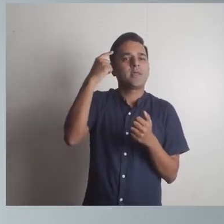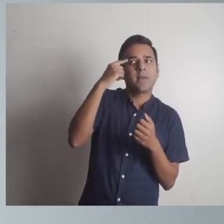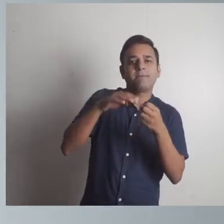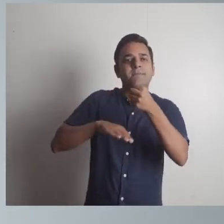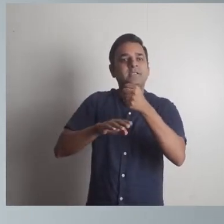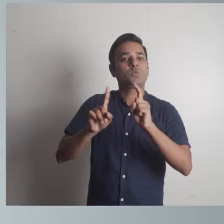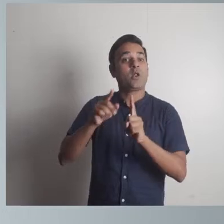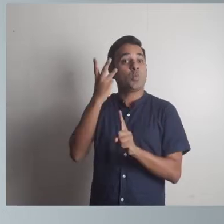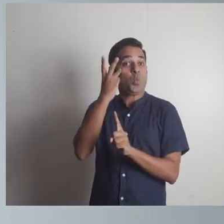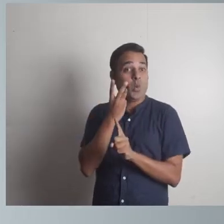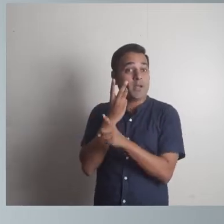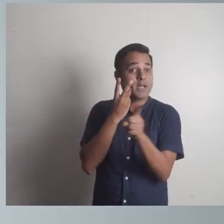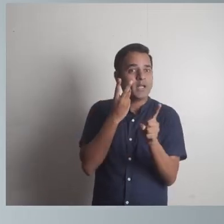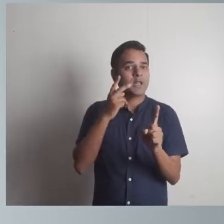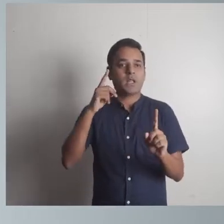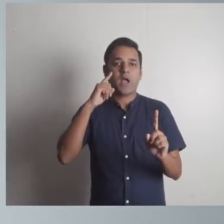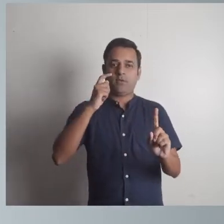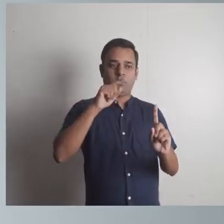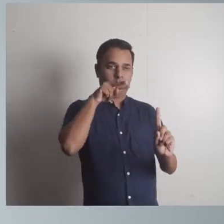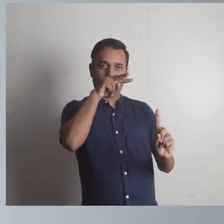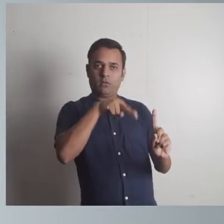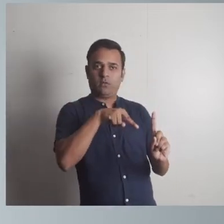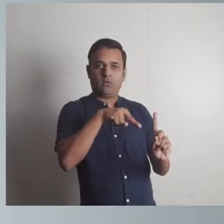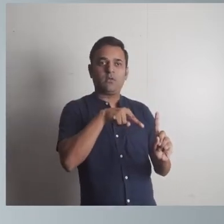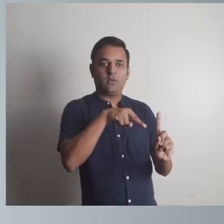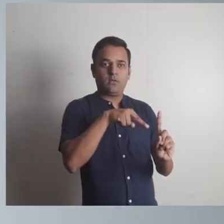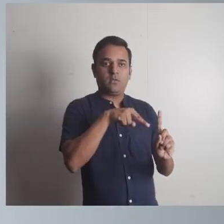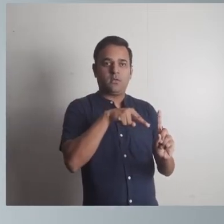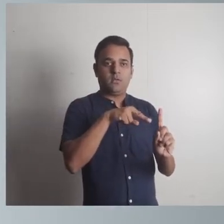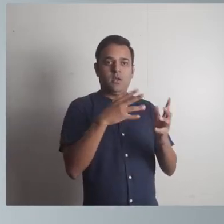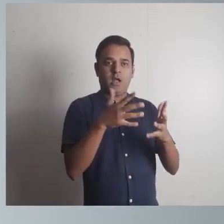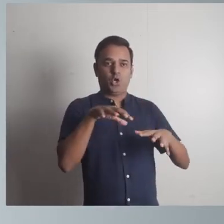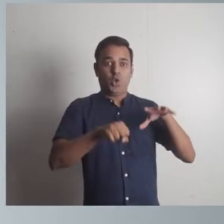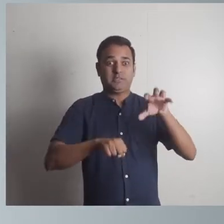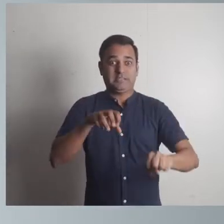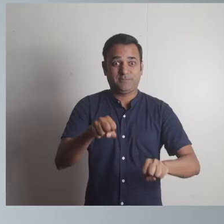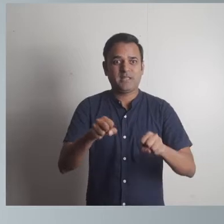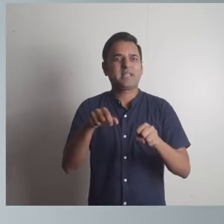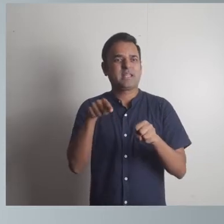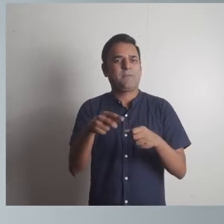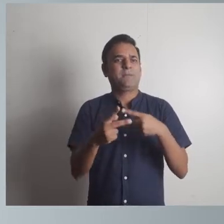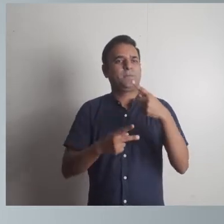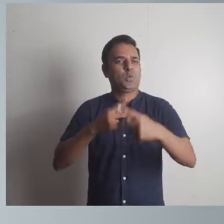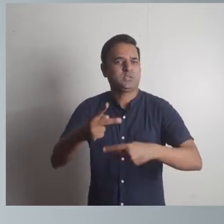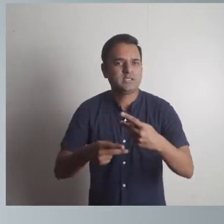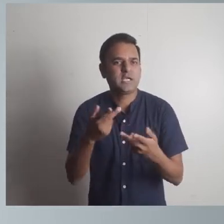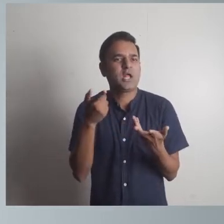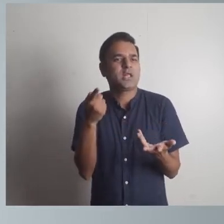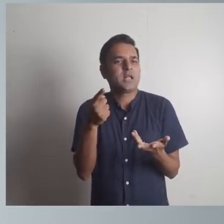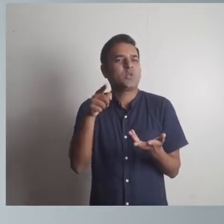of what women went through. So here in the Pacific, for instance, we had our independence movements around the 1960s,